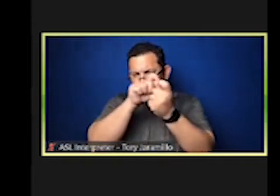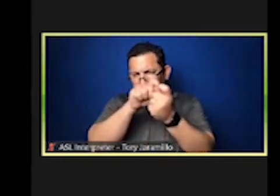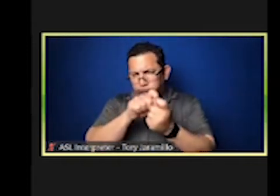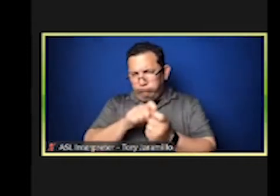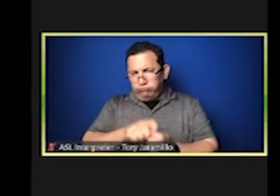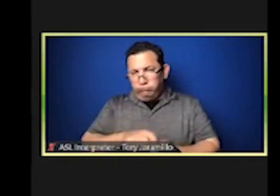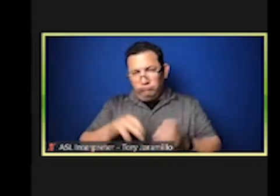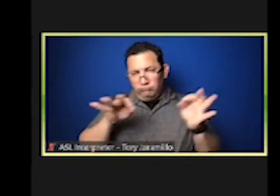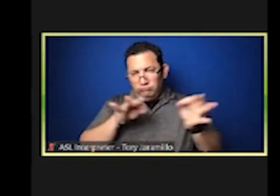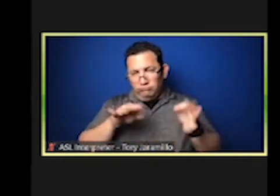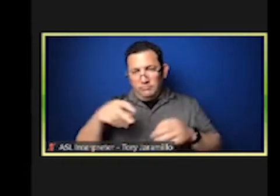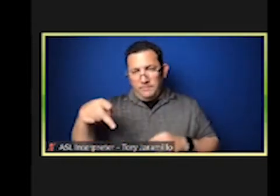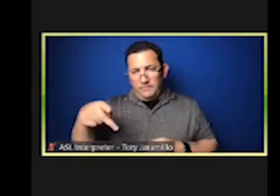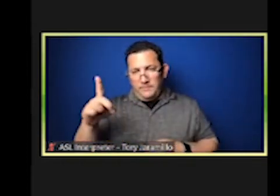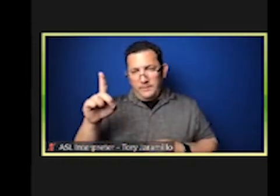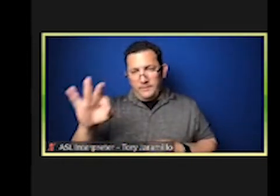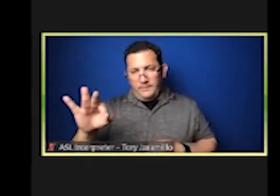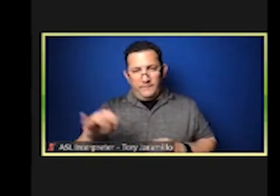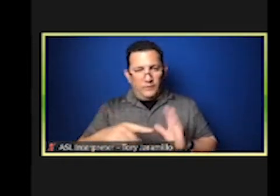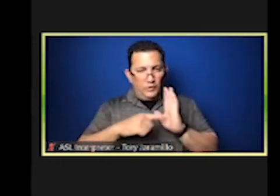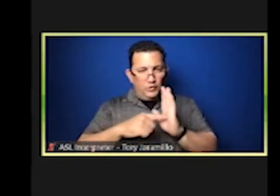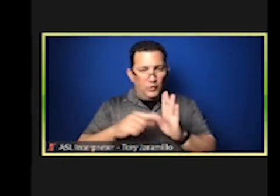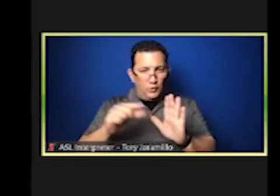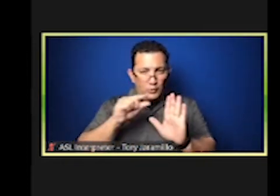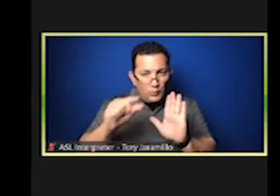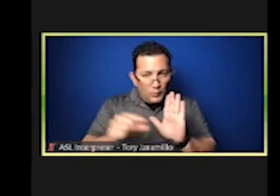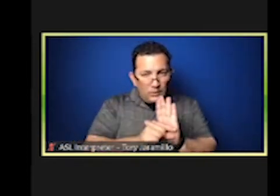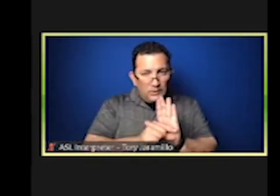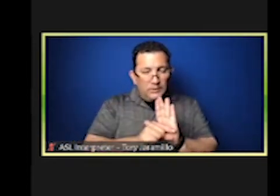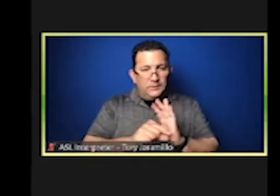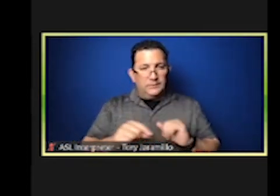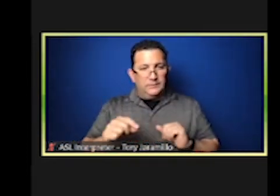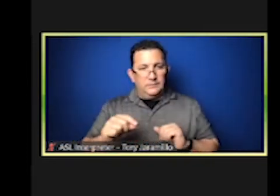here, showing grades,